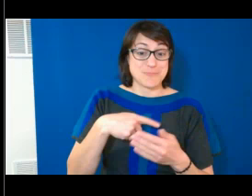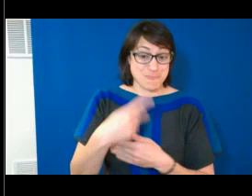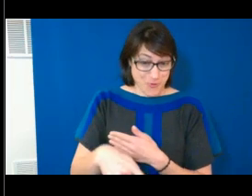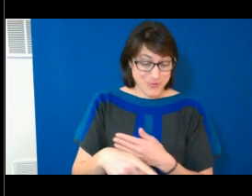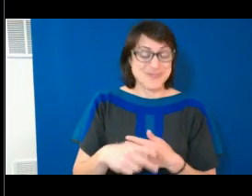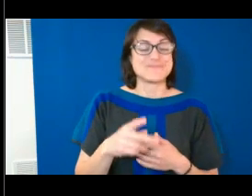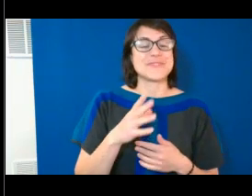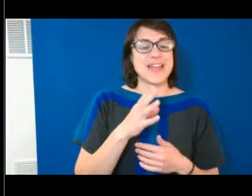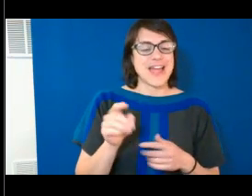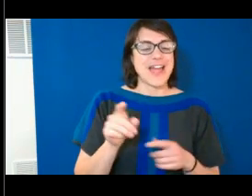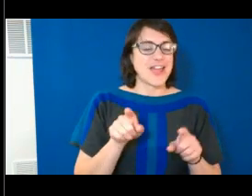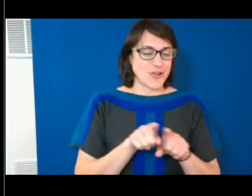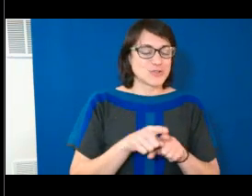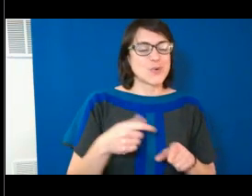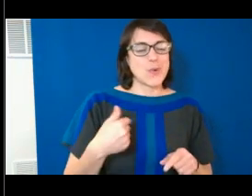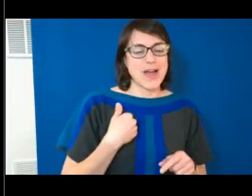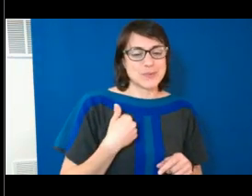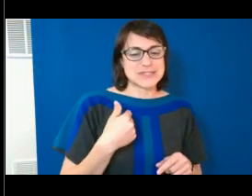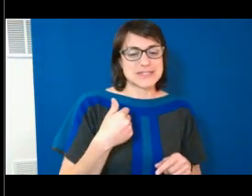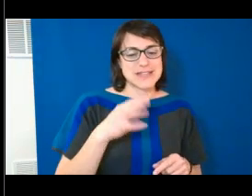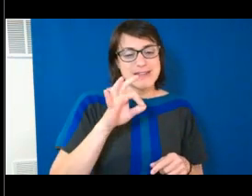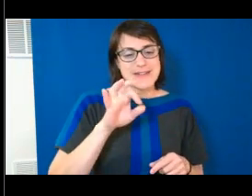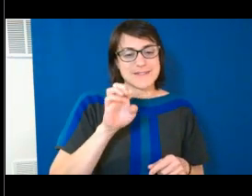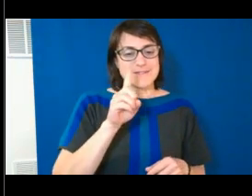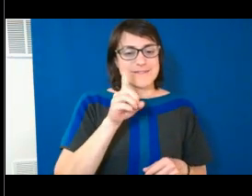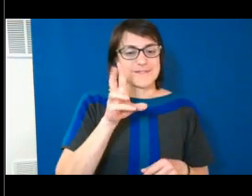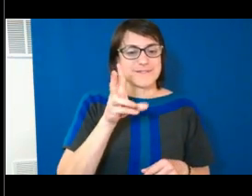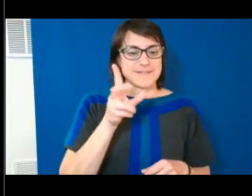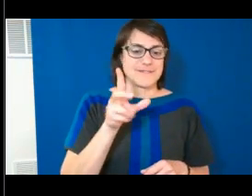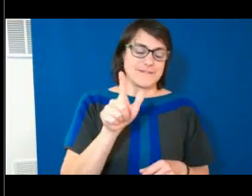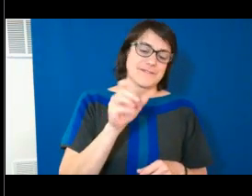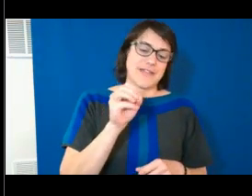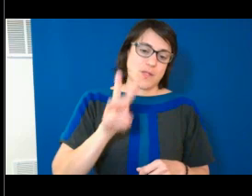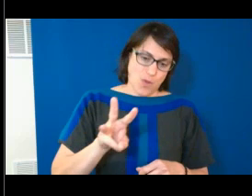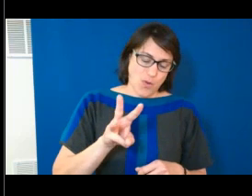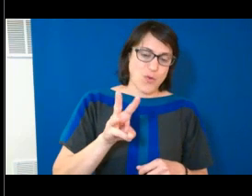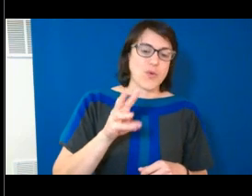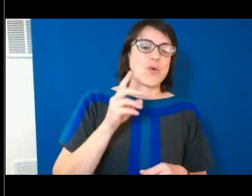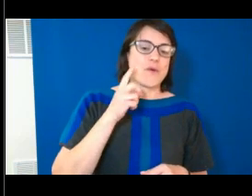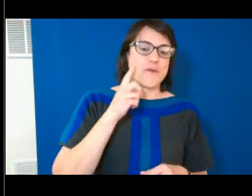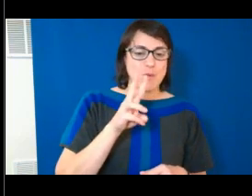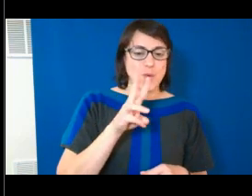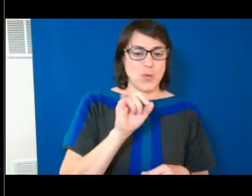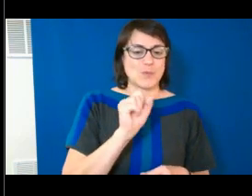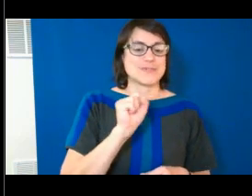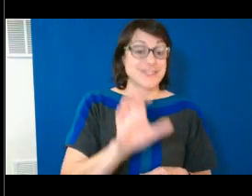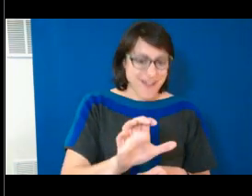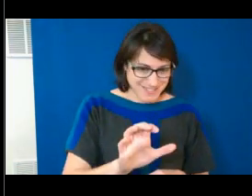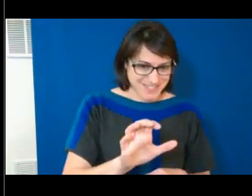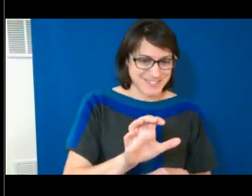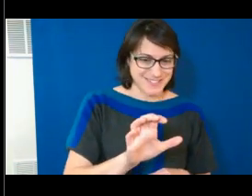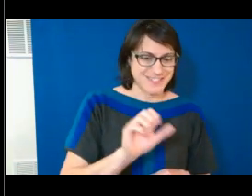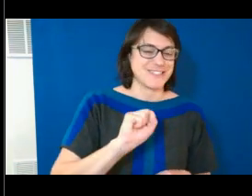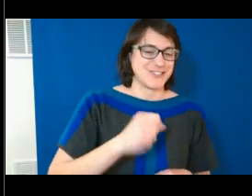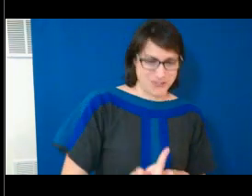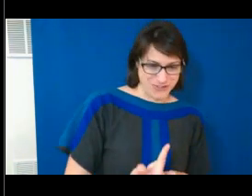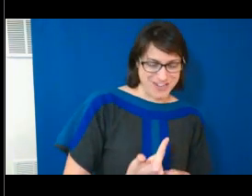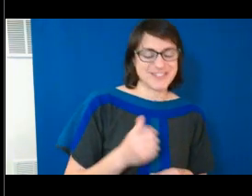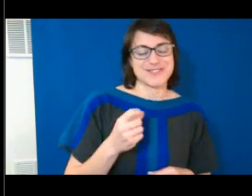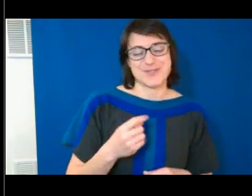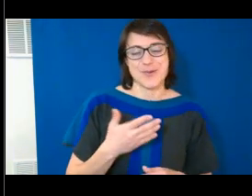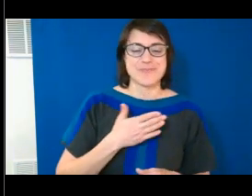Fellow from Wisconsin Sea Grant. So just lots of connection to the Sea Grant community, and happy to make more connections with you